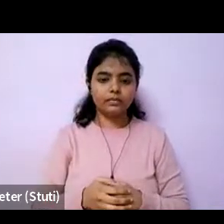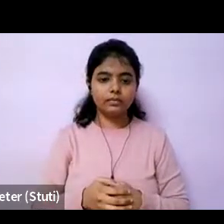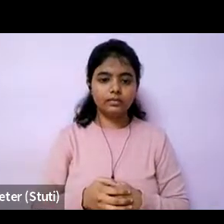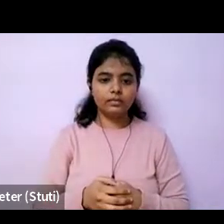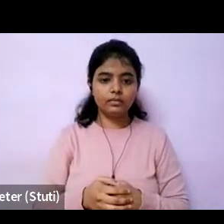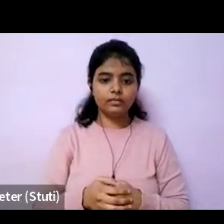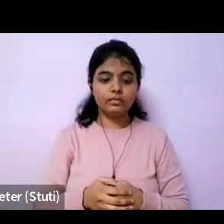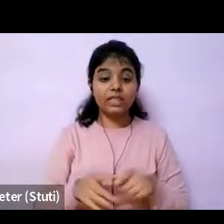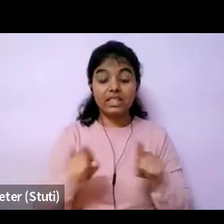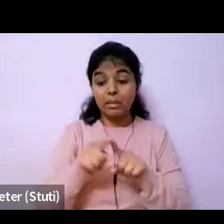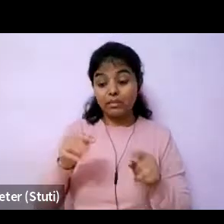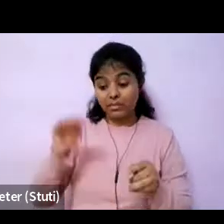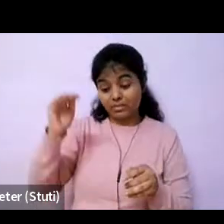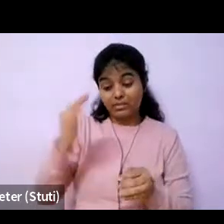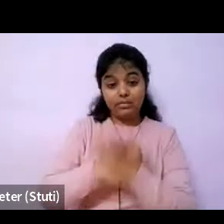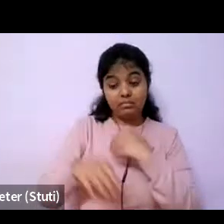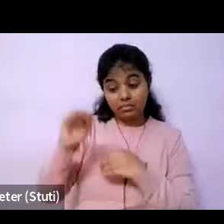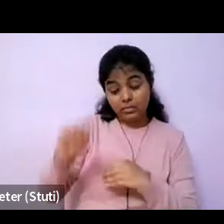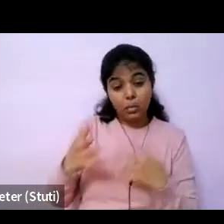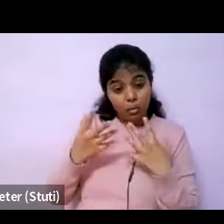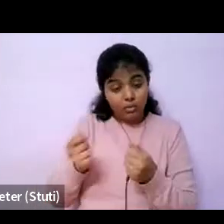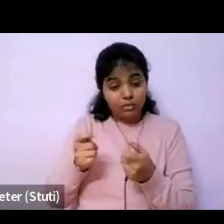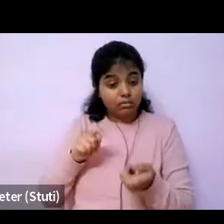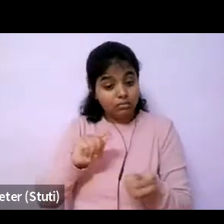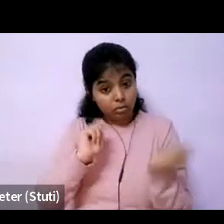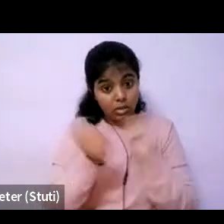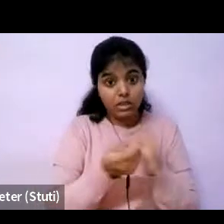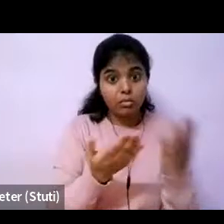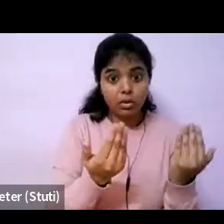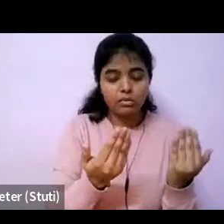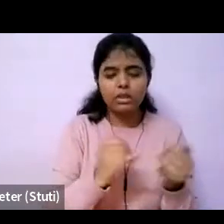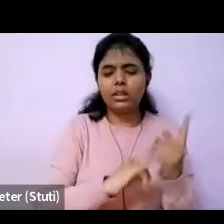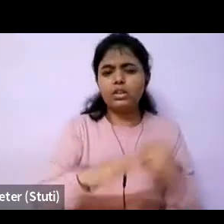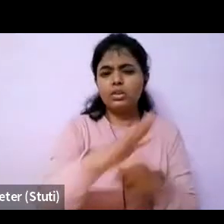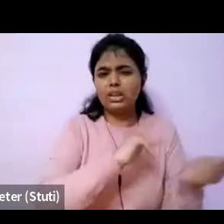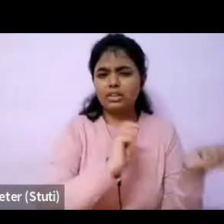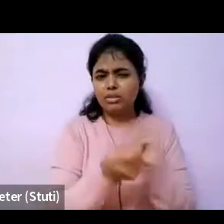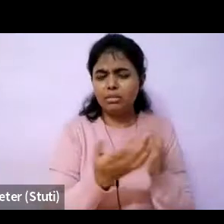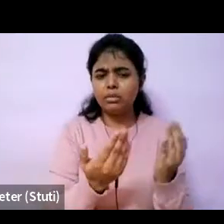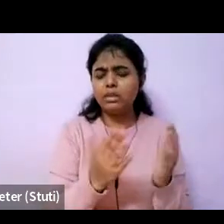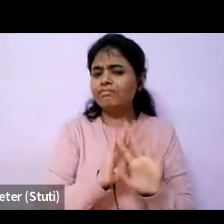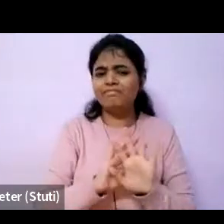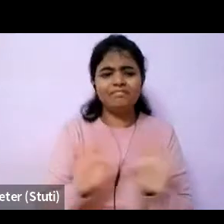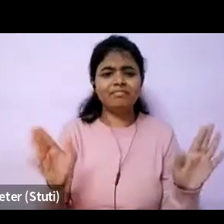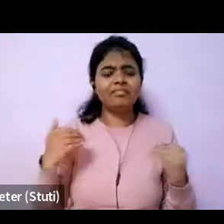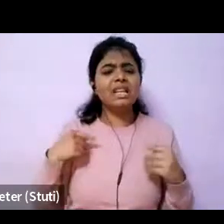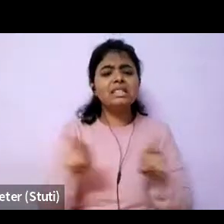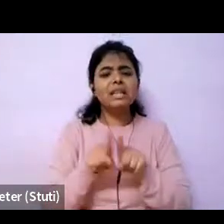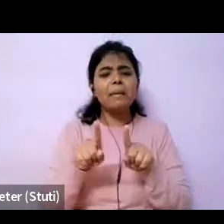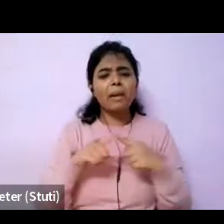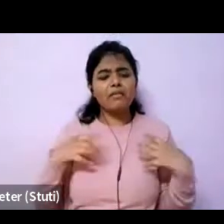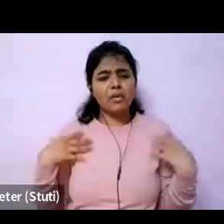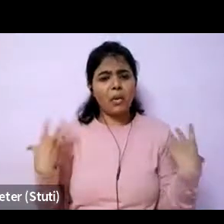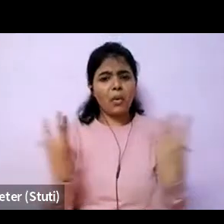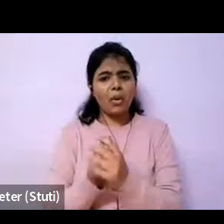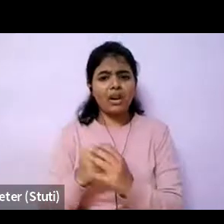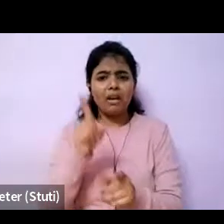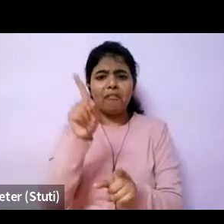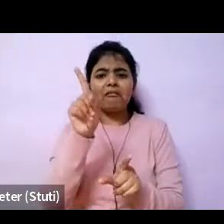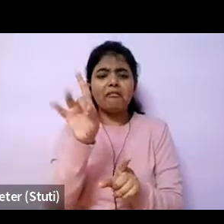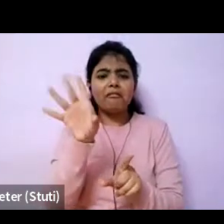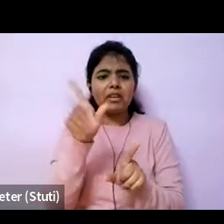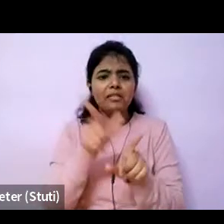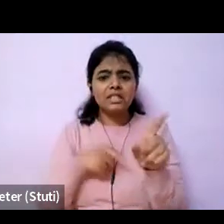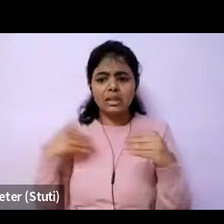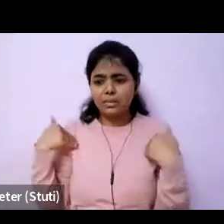the remarkable change in the society. Trust me, we having been in the system for more than 15 years, haven't been able to